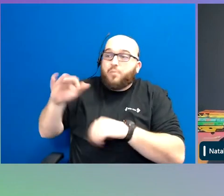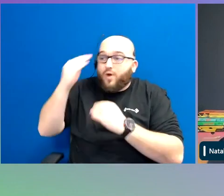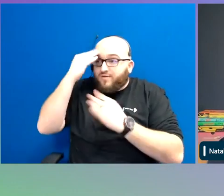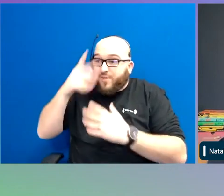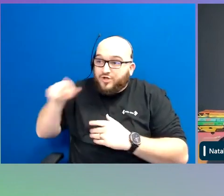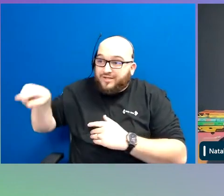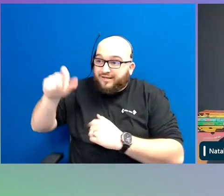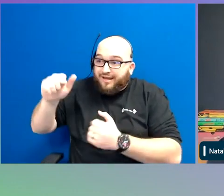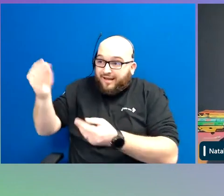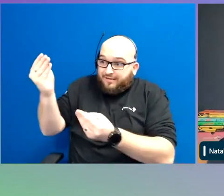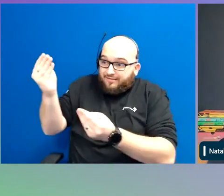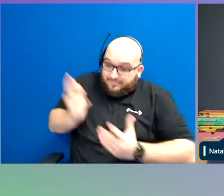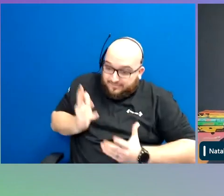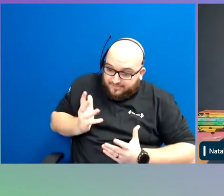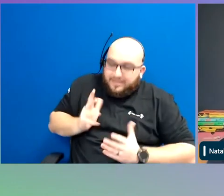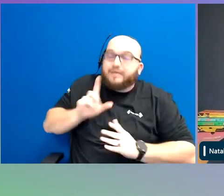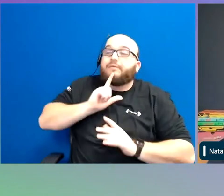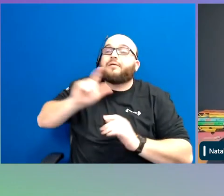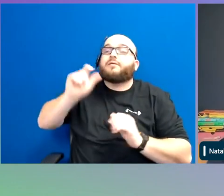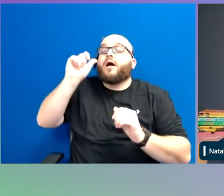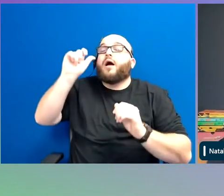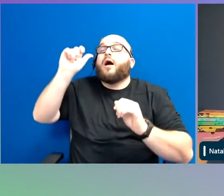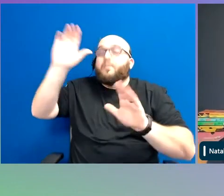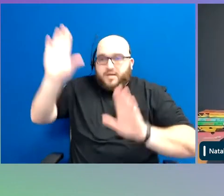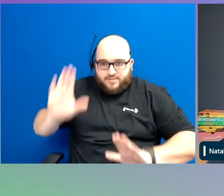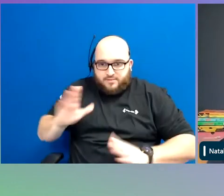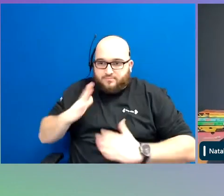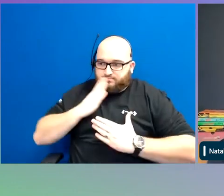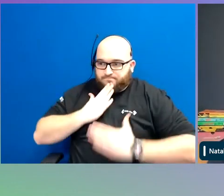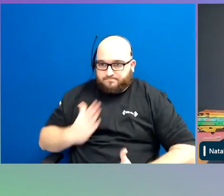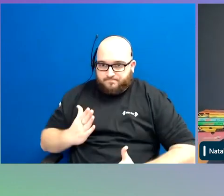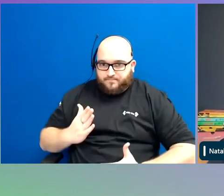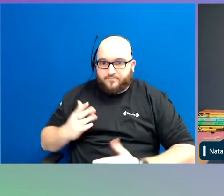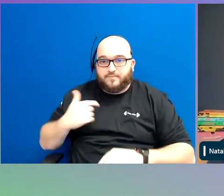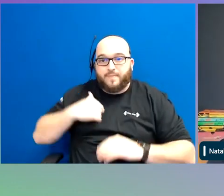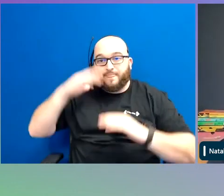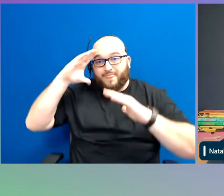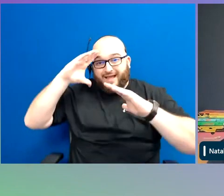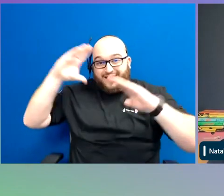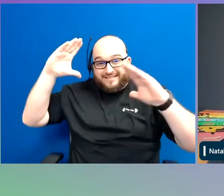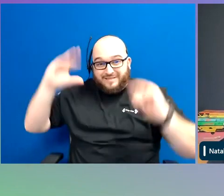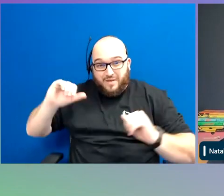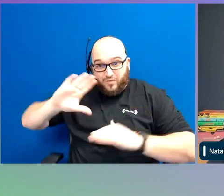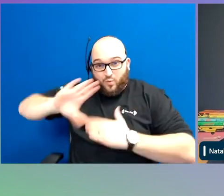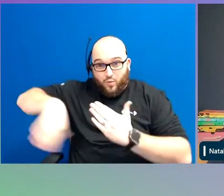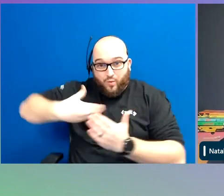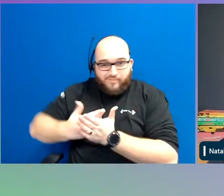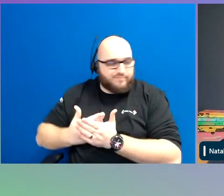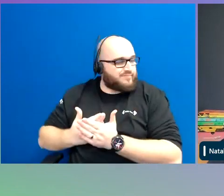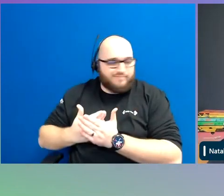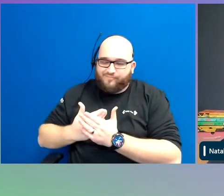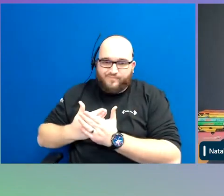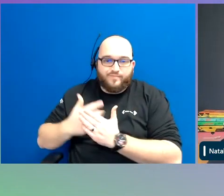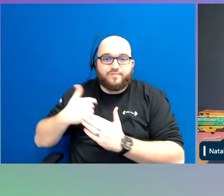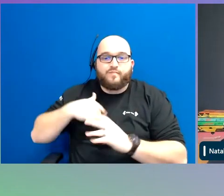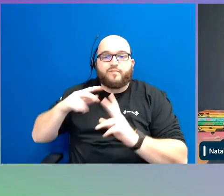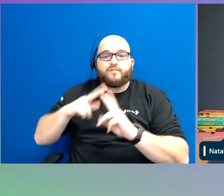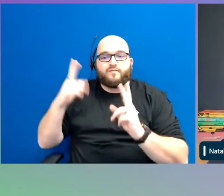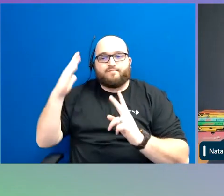give us, that's amazing. Thank you so much. But I don't expect this of people. I'm very aware of the